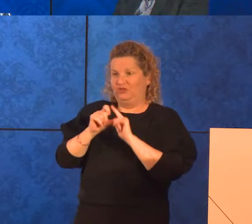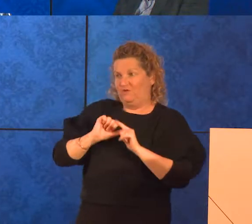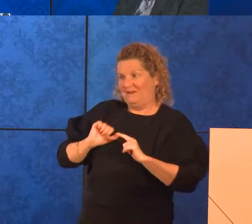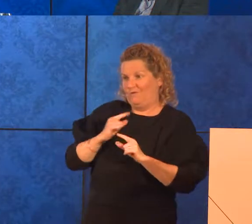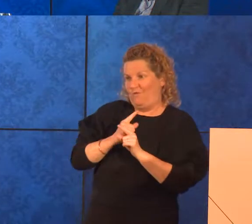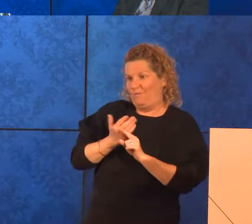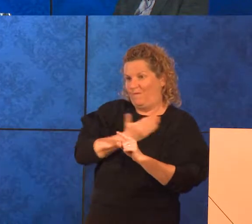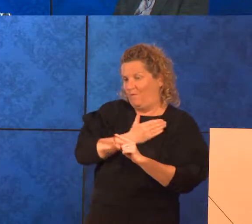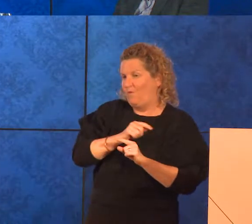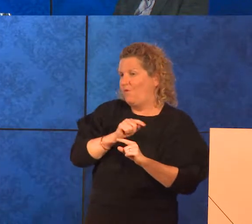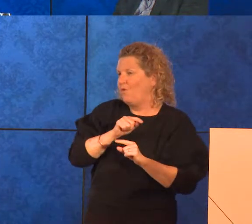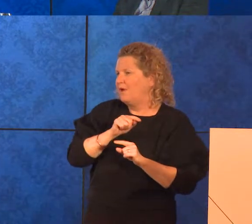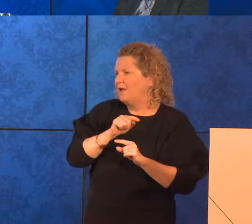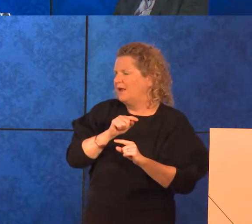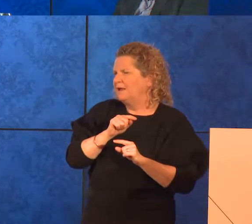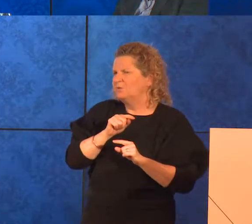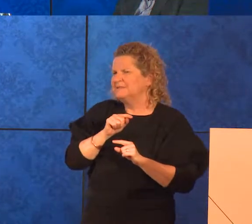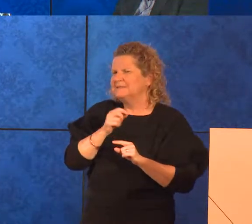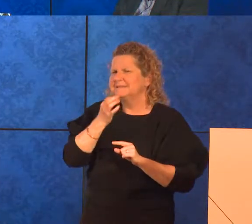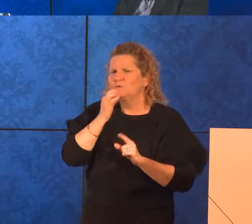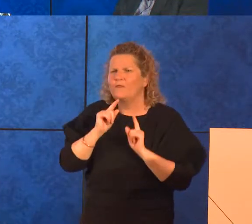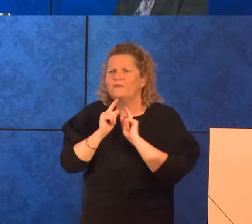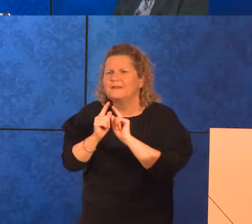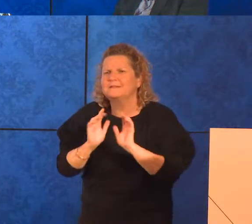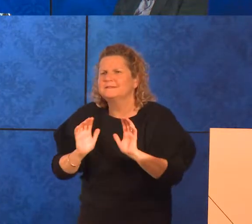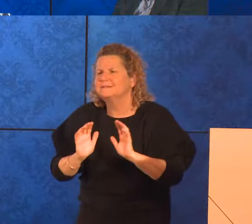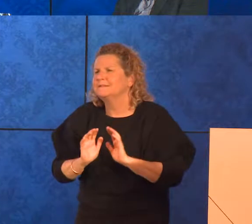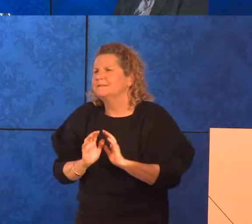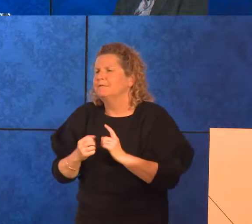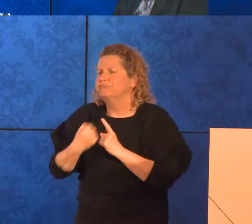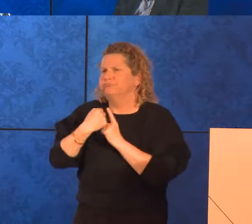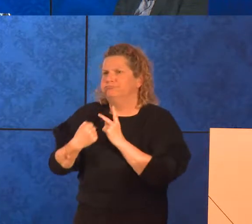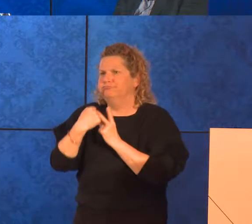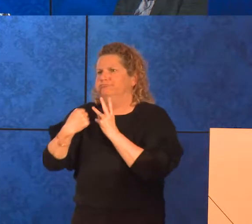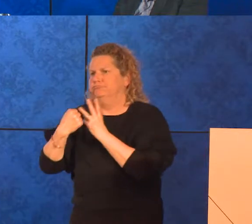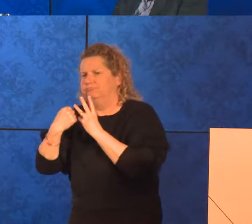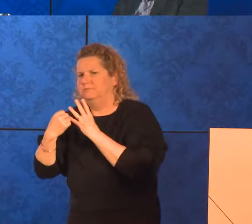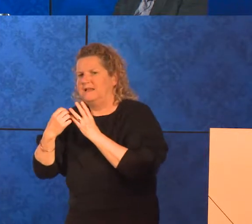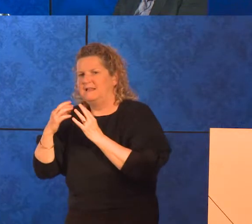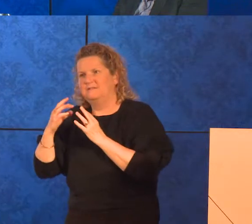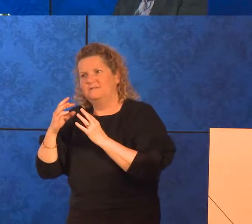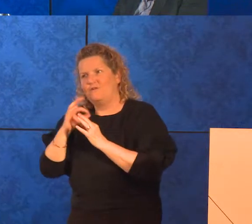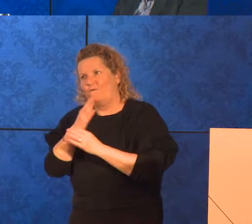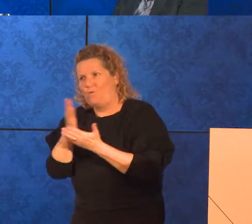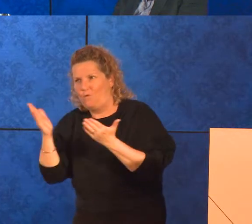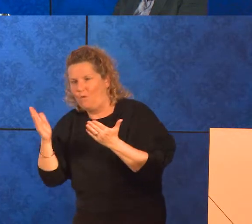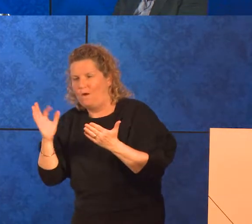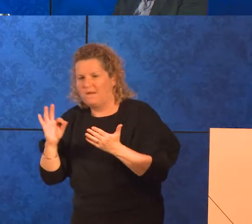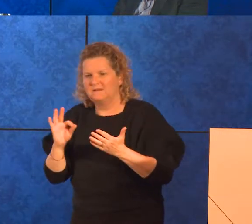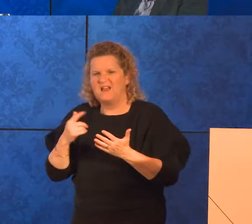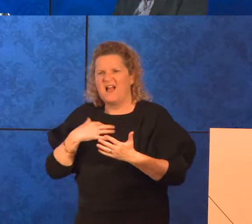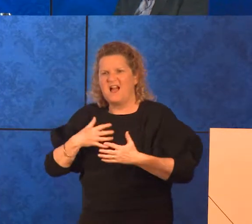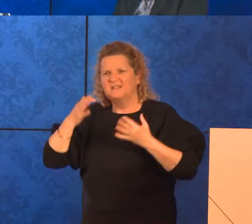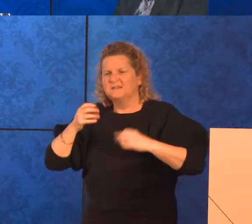before, it was just little things. Like for me, I did, it's not for everyone, but I did choose to press charges. It was a